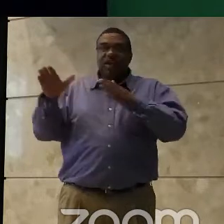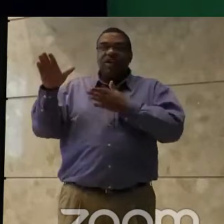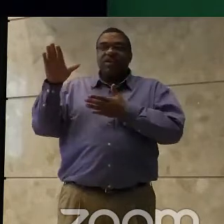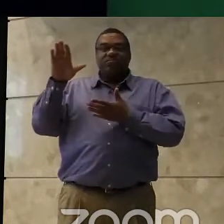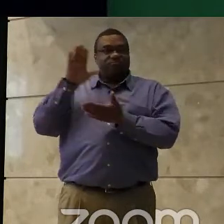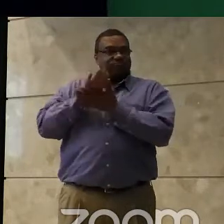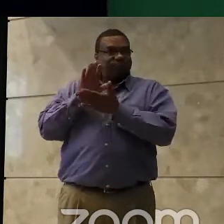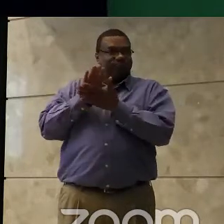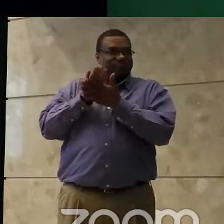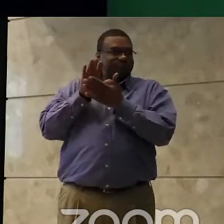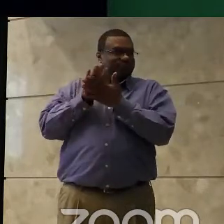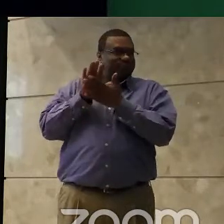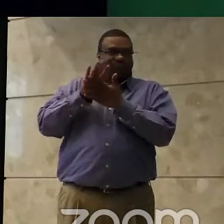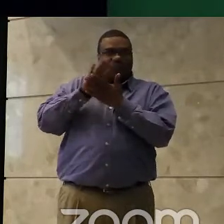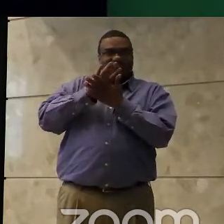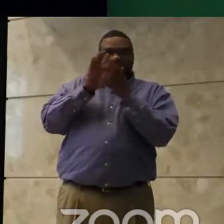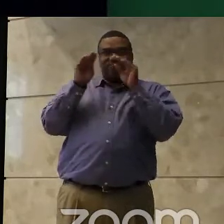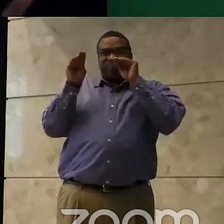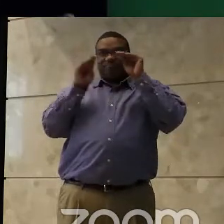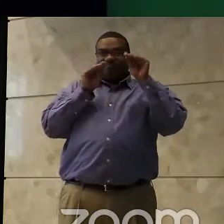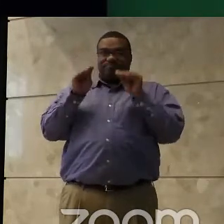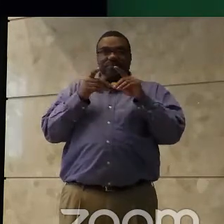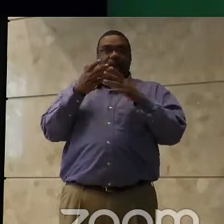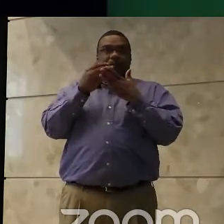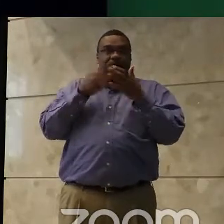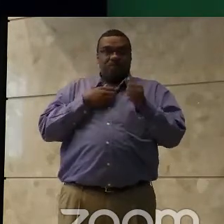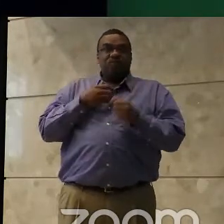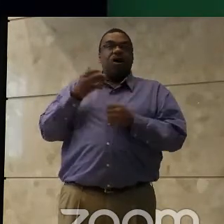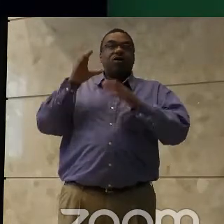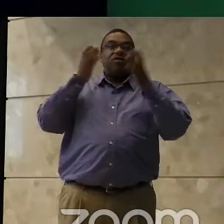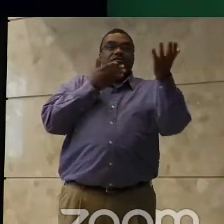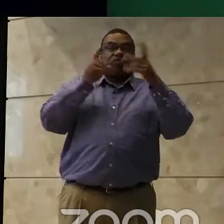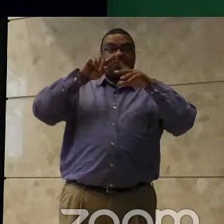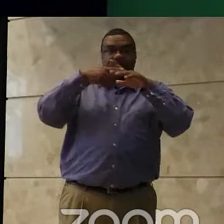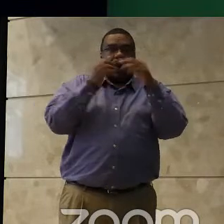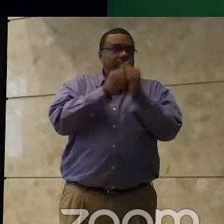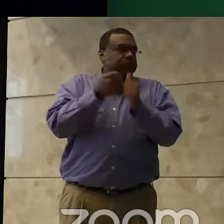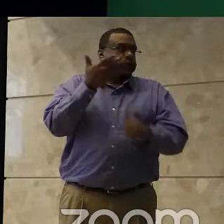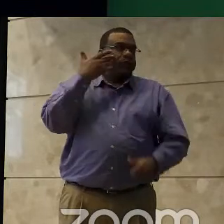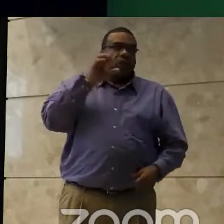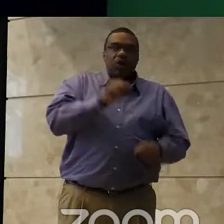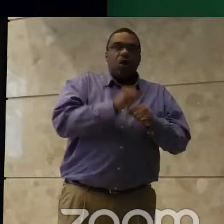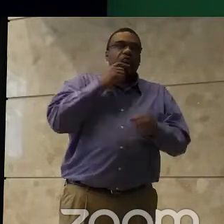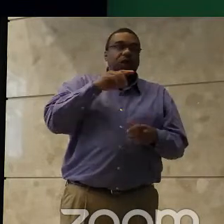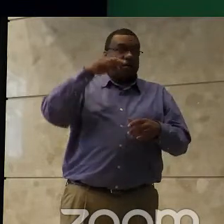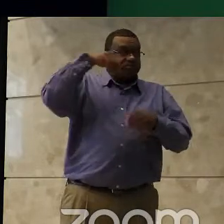can do, not knowing there was a bum behind the commode.